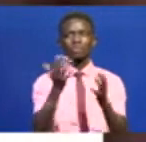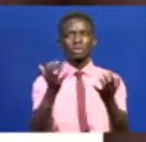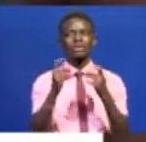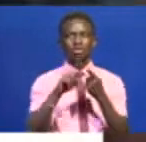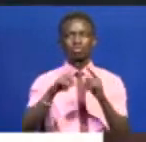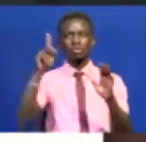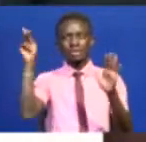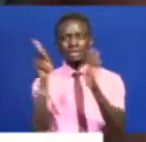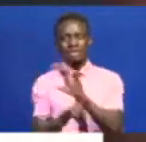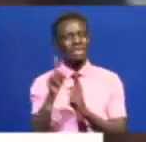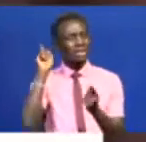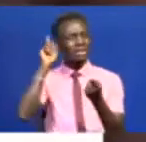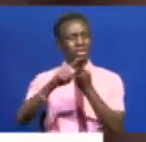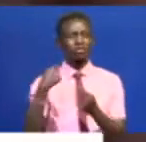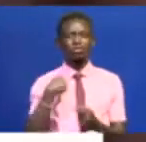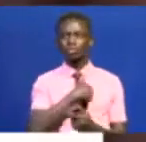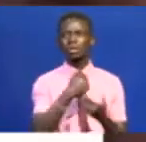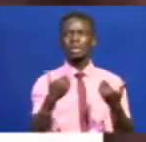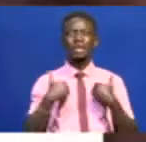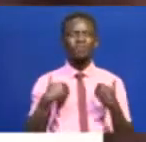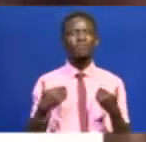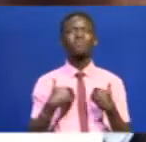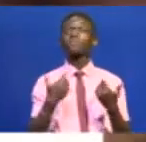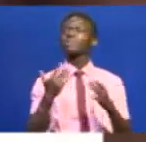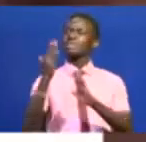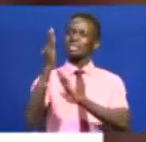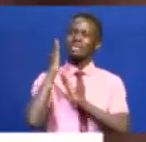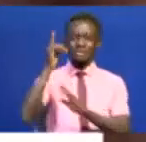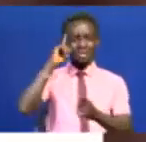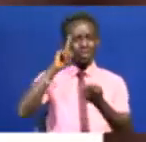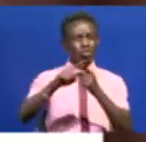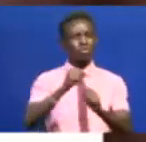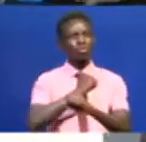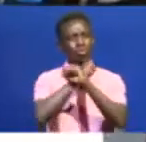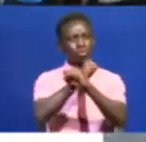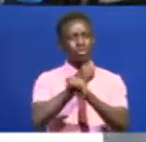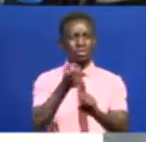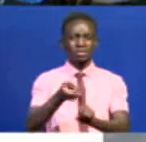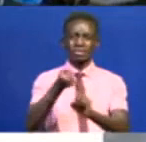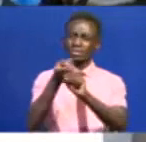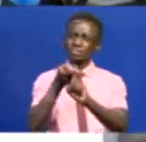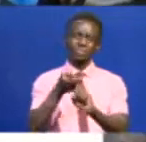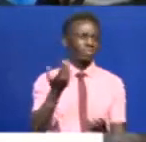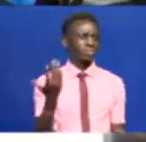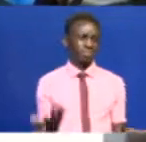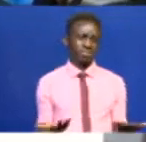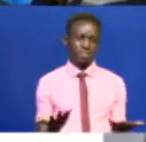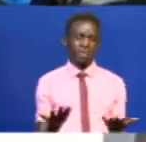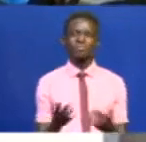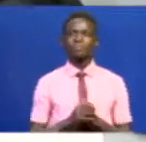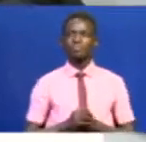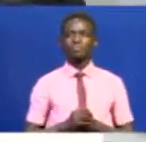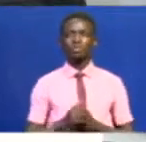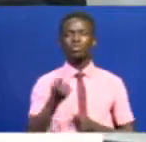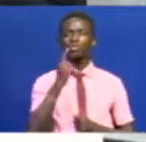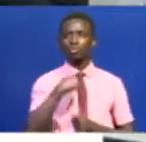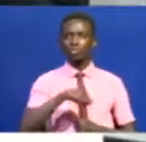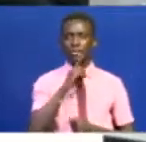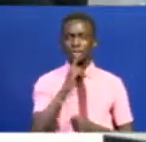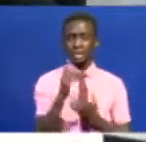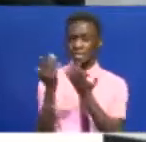na employ security to guard scrap. And then we should be doing something else. The traders want relevant authorities to